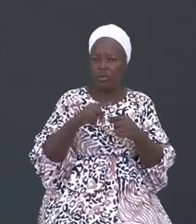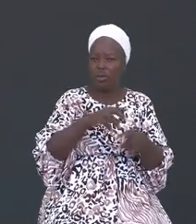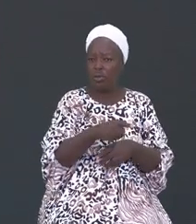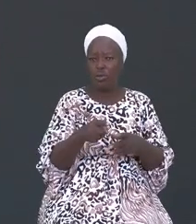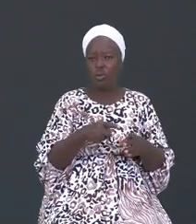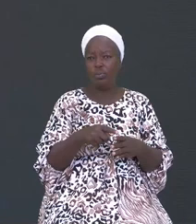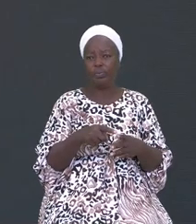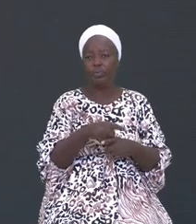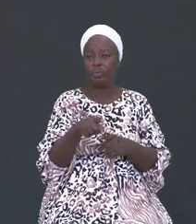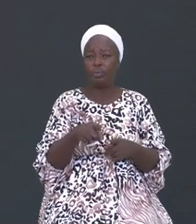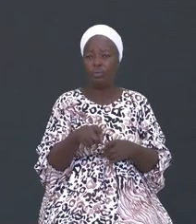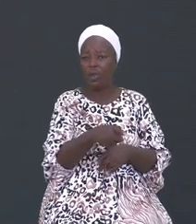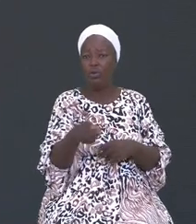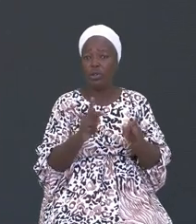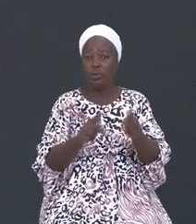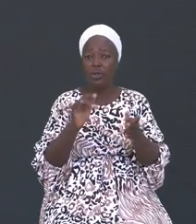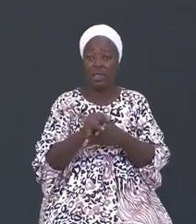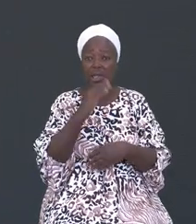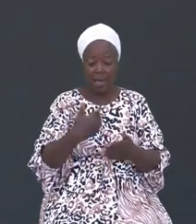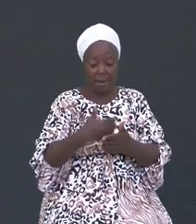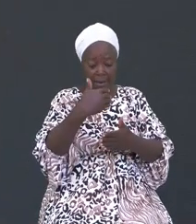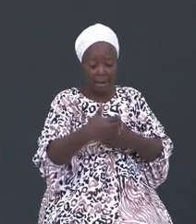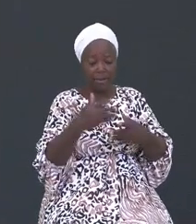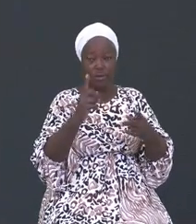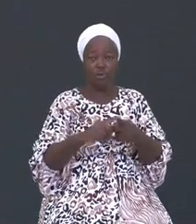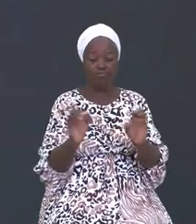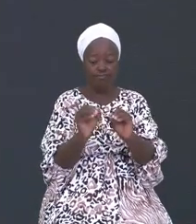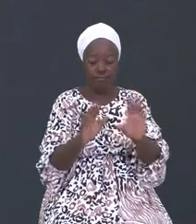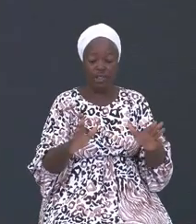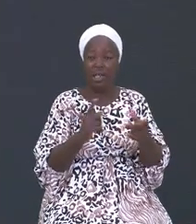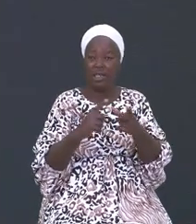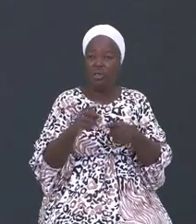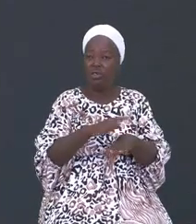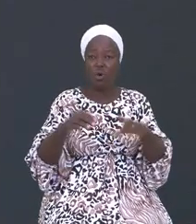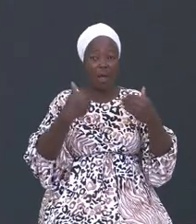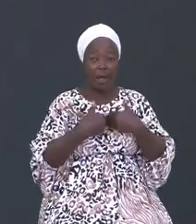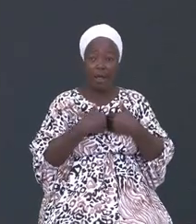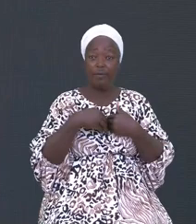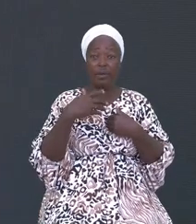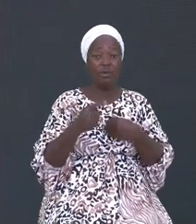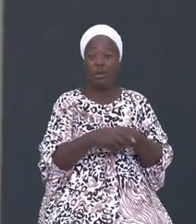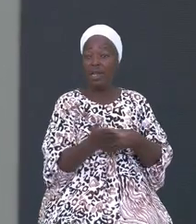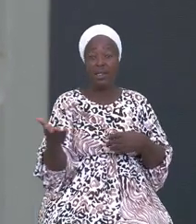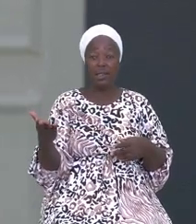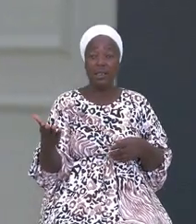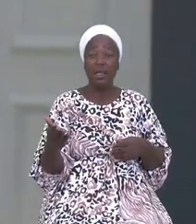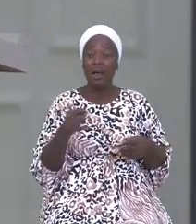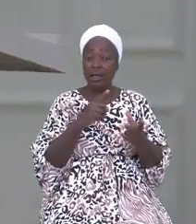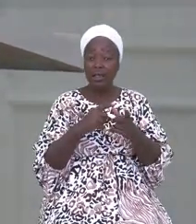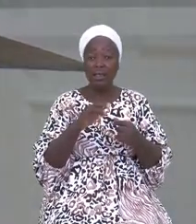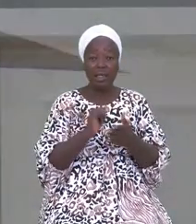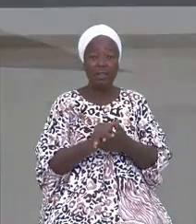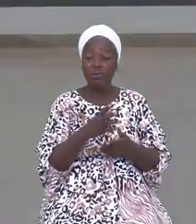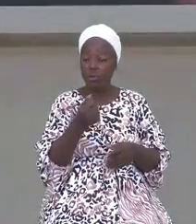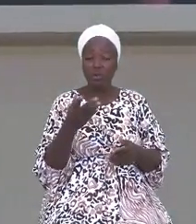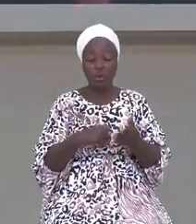that they are next to nothing and they do not have the wherewithal that they will take care